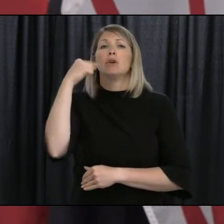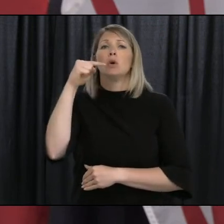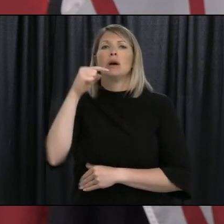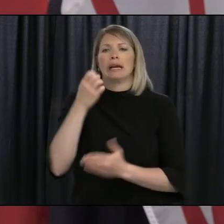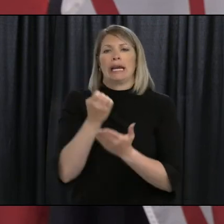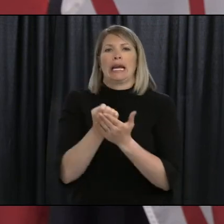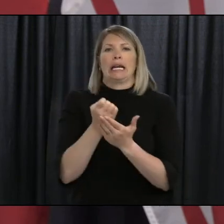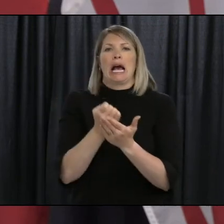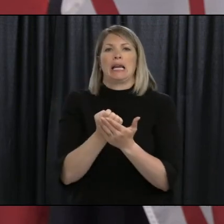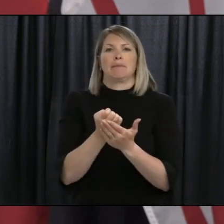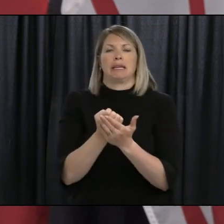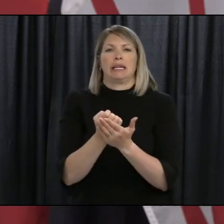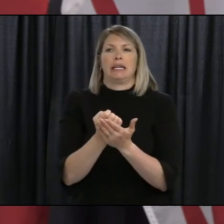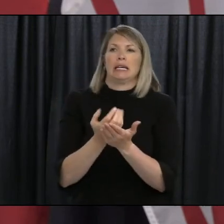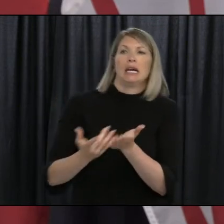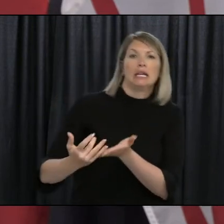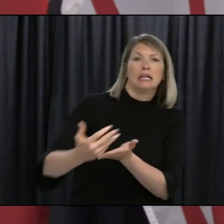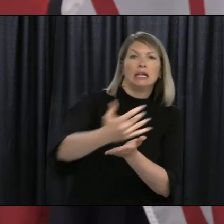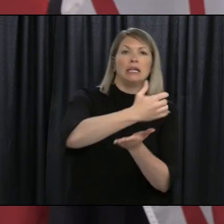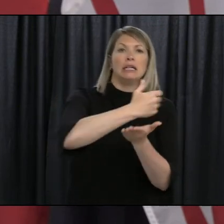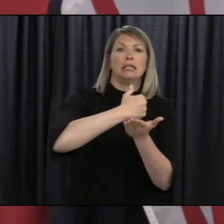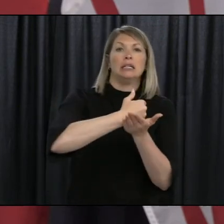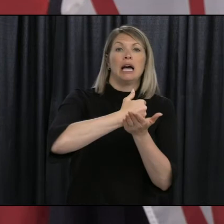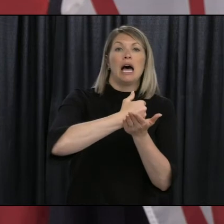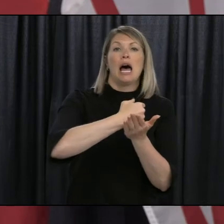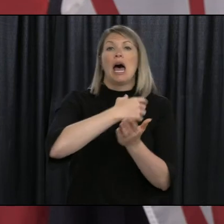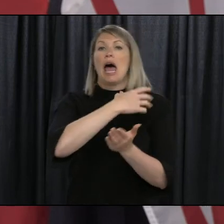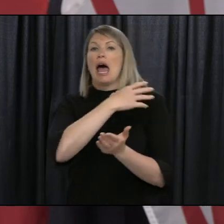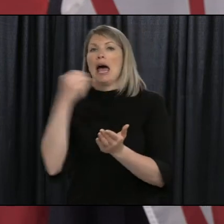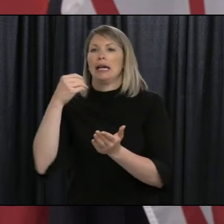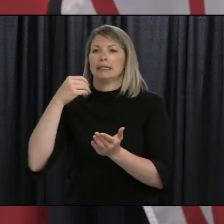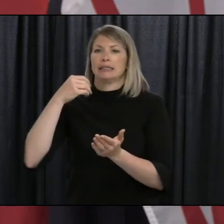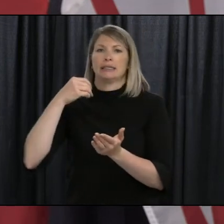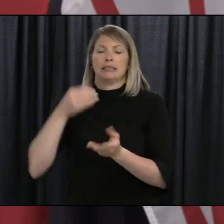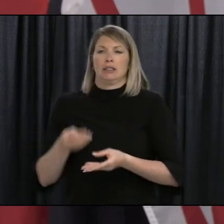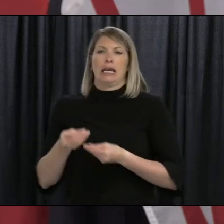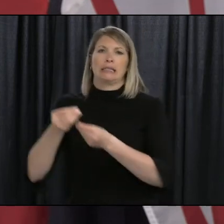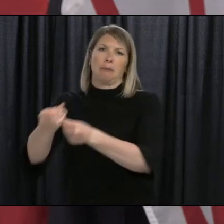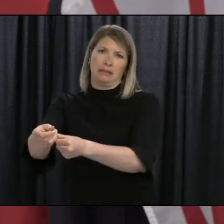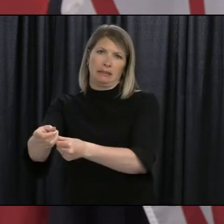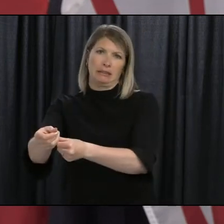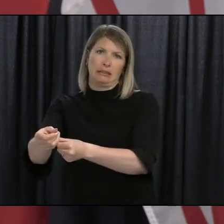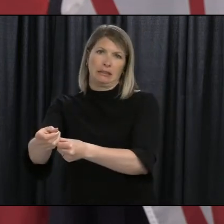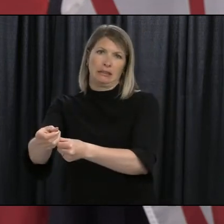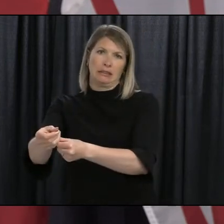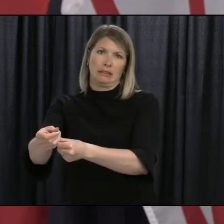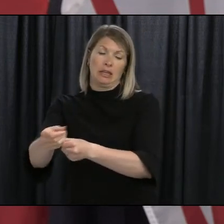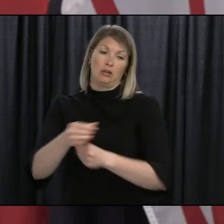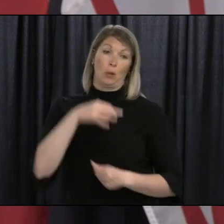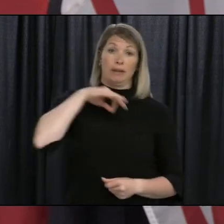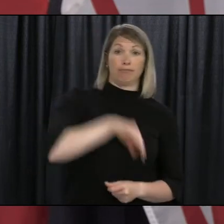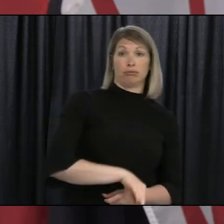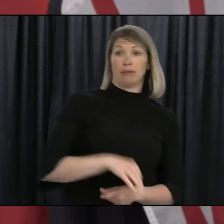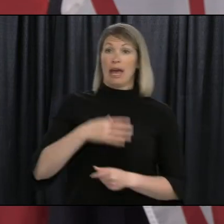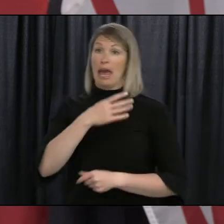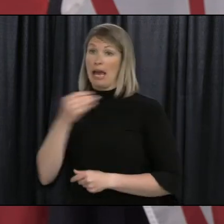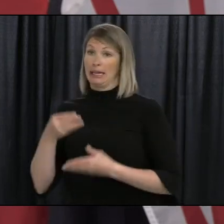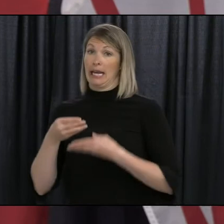what revenues are going to be, what expenses are going to be for the province. At this particular